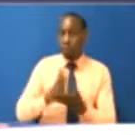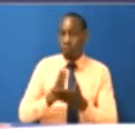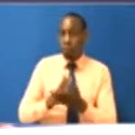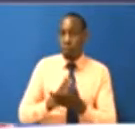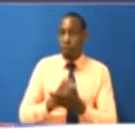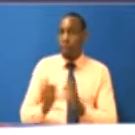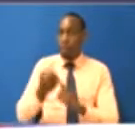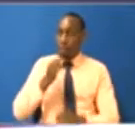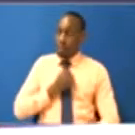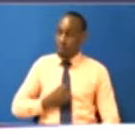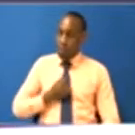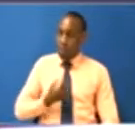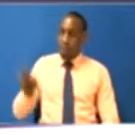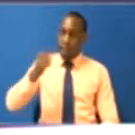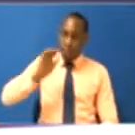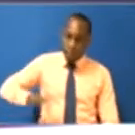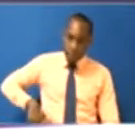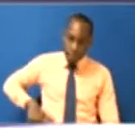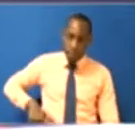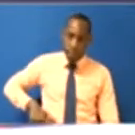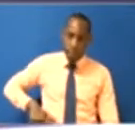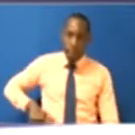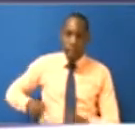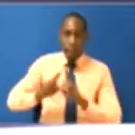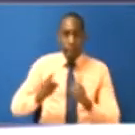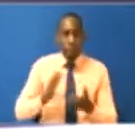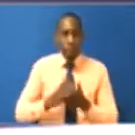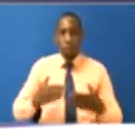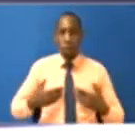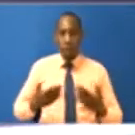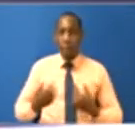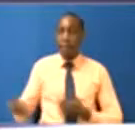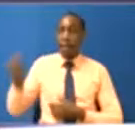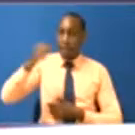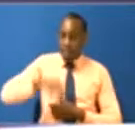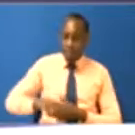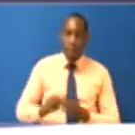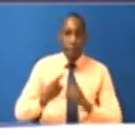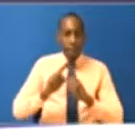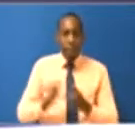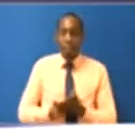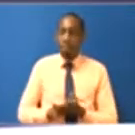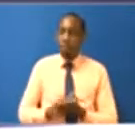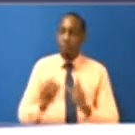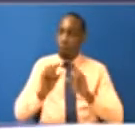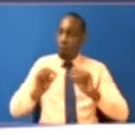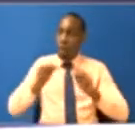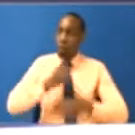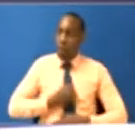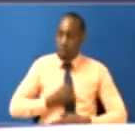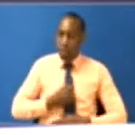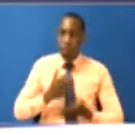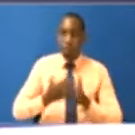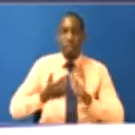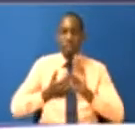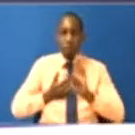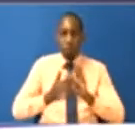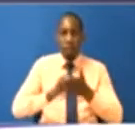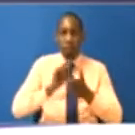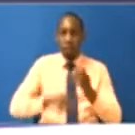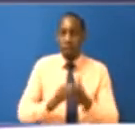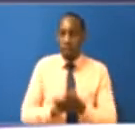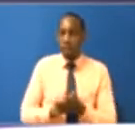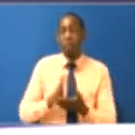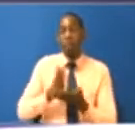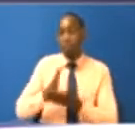apologize for showing up late but i'm glad he still showed up anyway but just that apology would would send a statement to people that you know